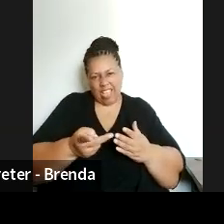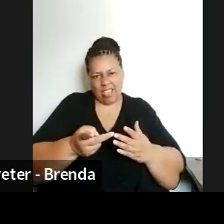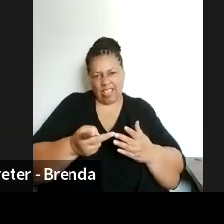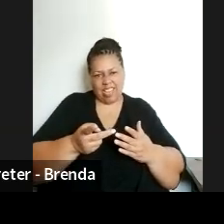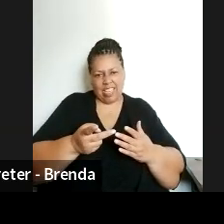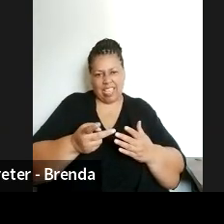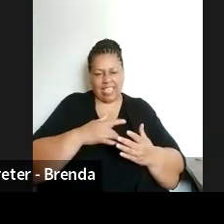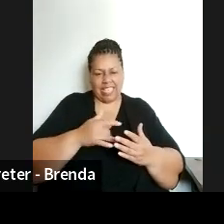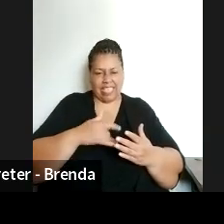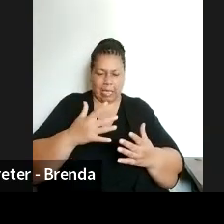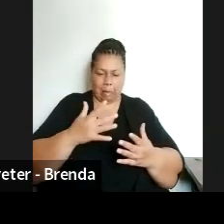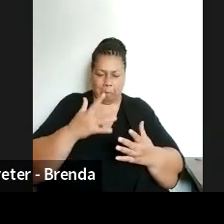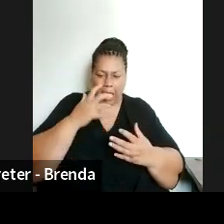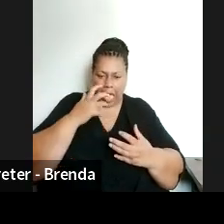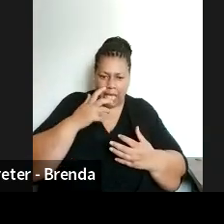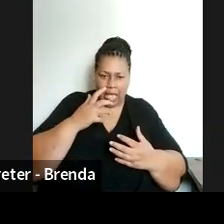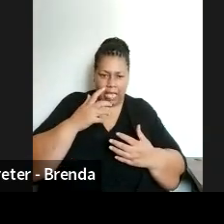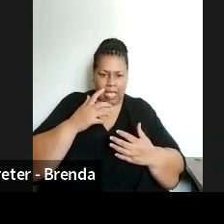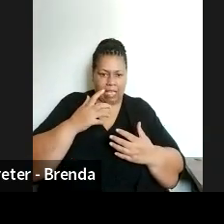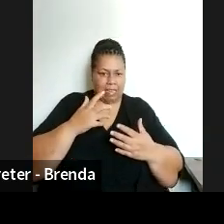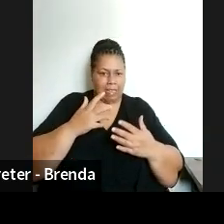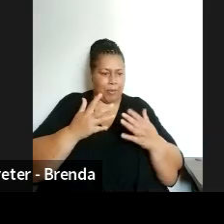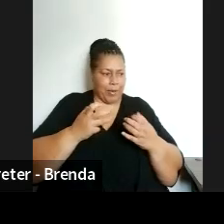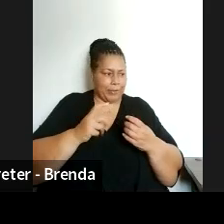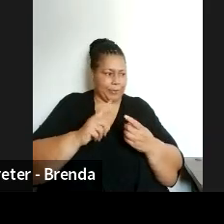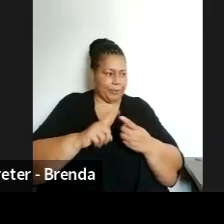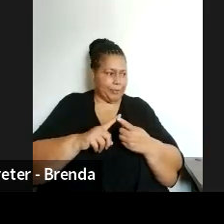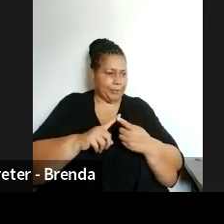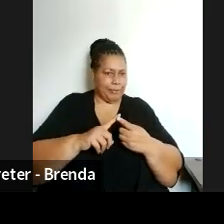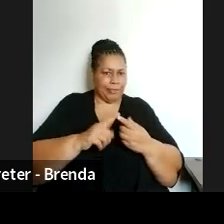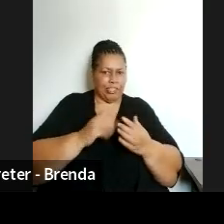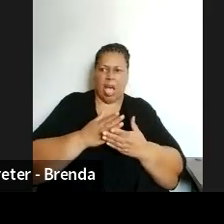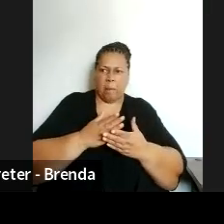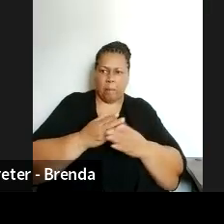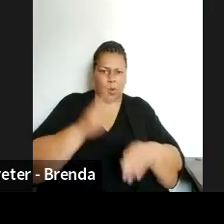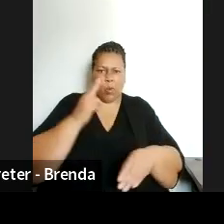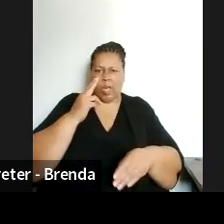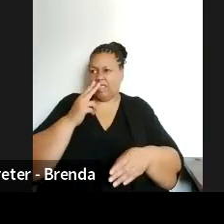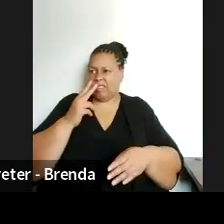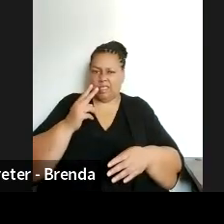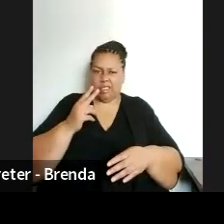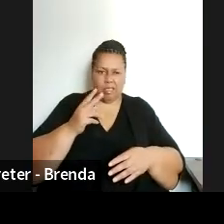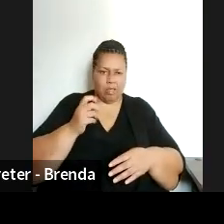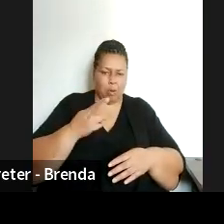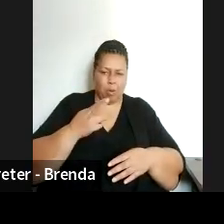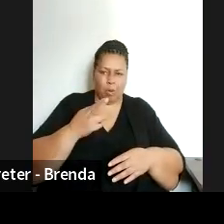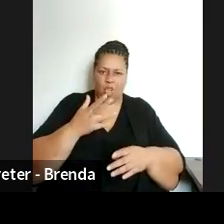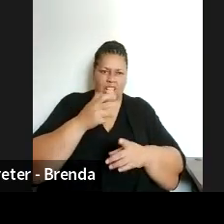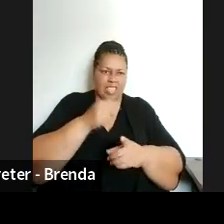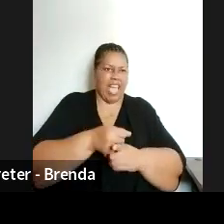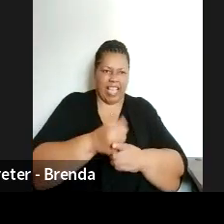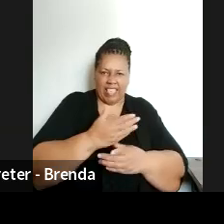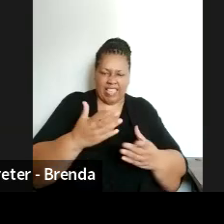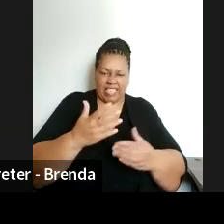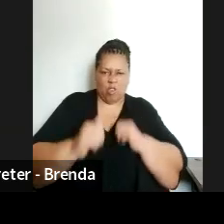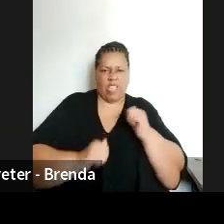and wanting to stop or quit or attack things